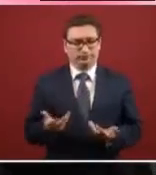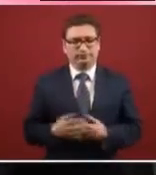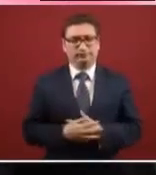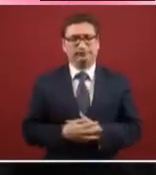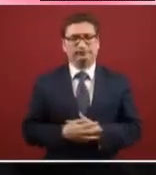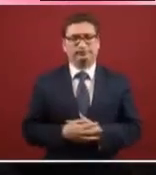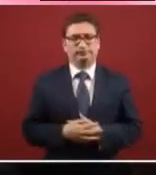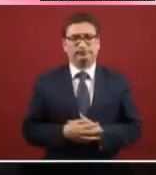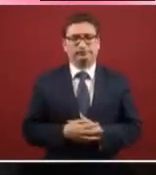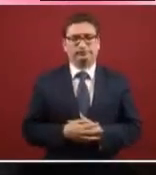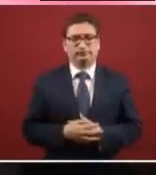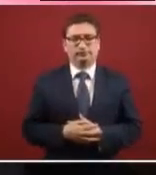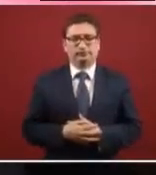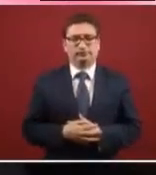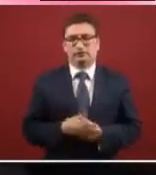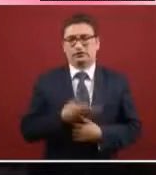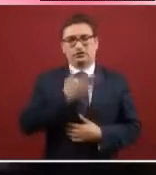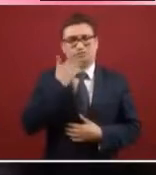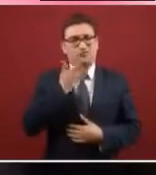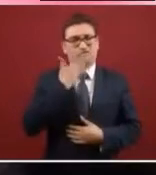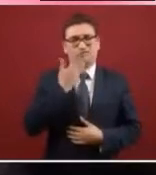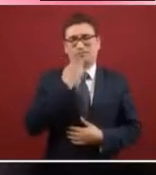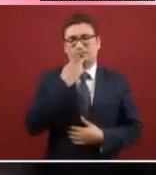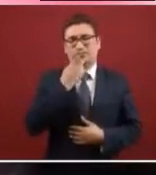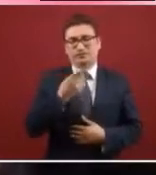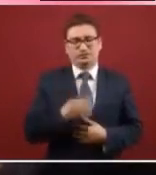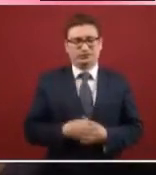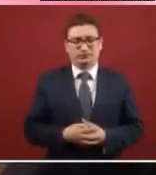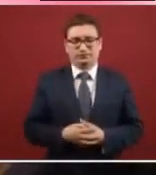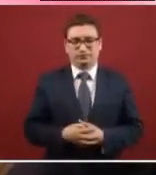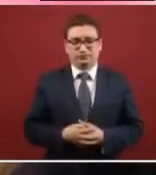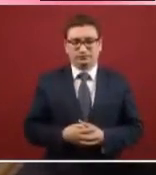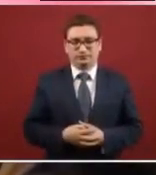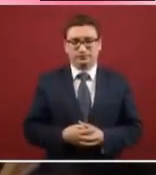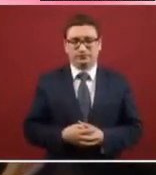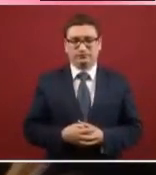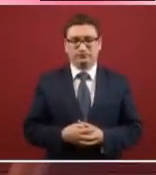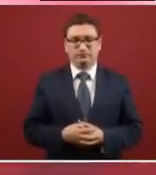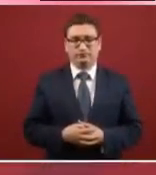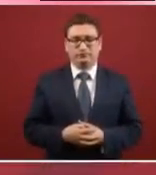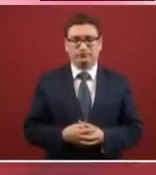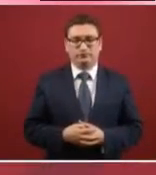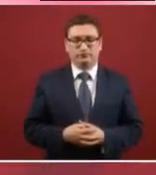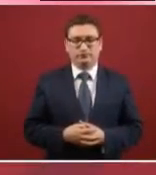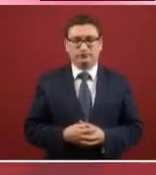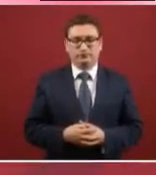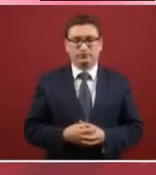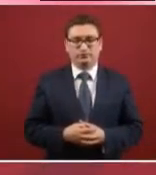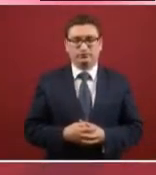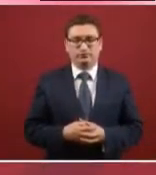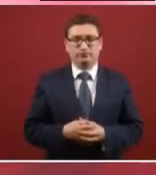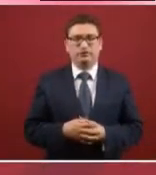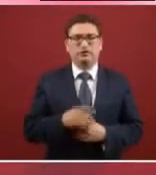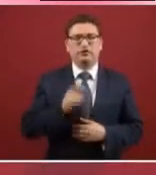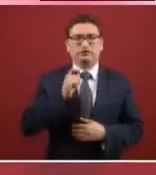estaba desde luego la frase famosa que ella dijo. They already had that famous moral, phrase about morals. Moras.